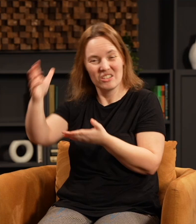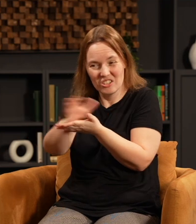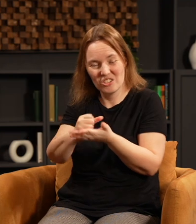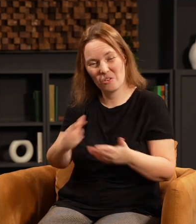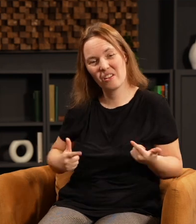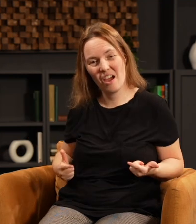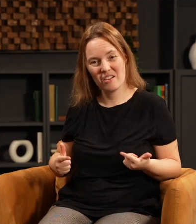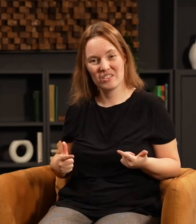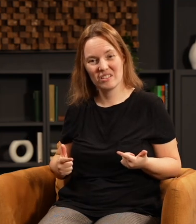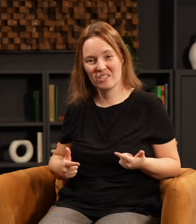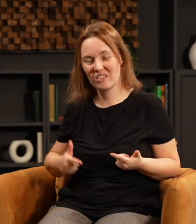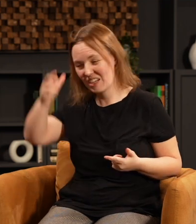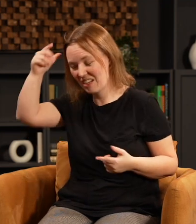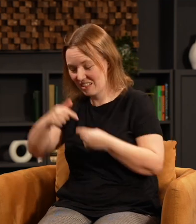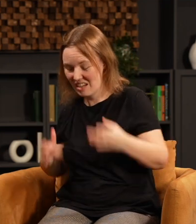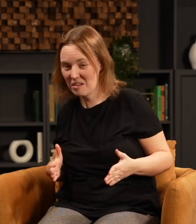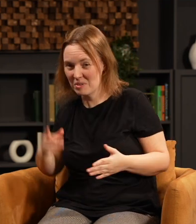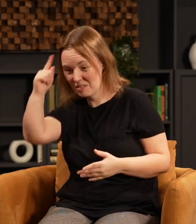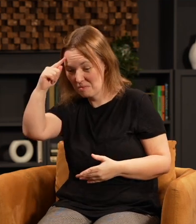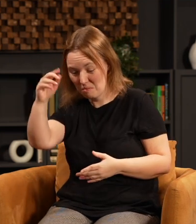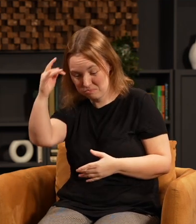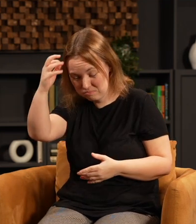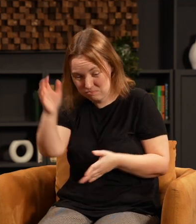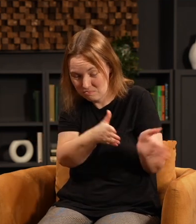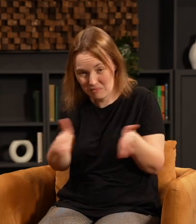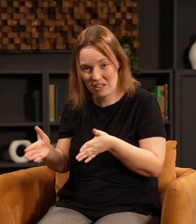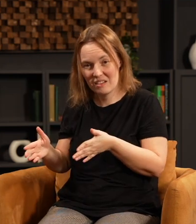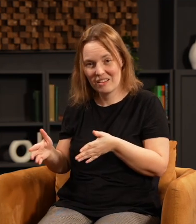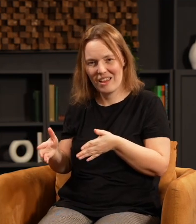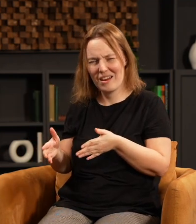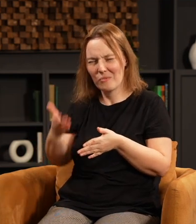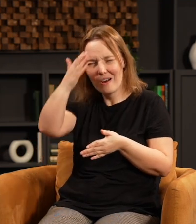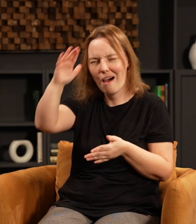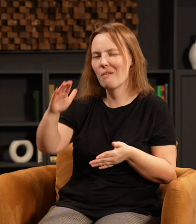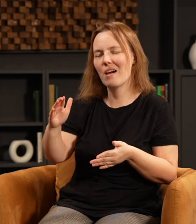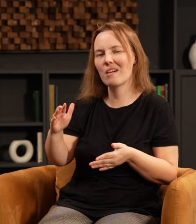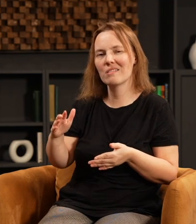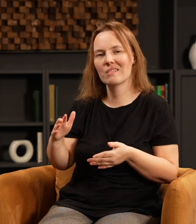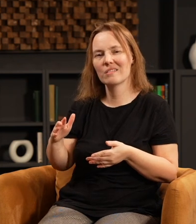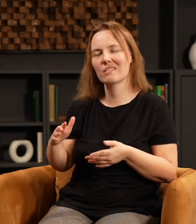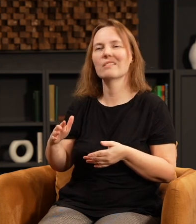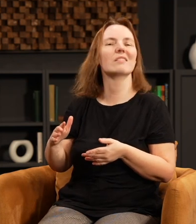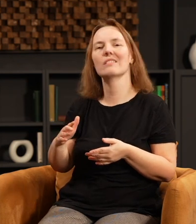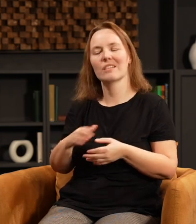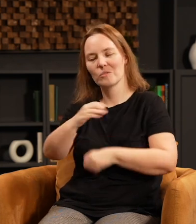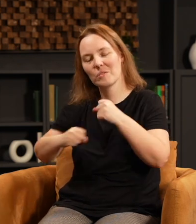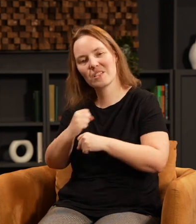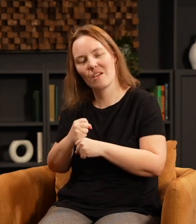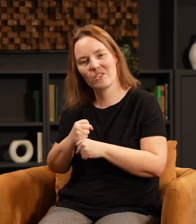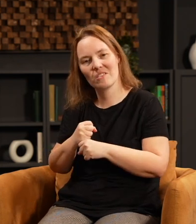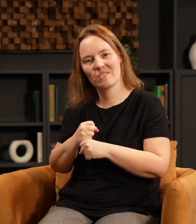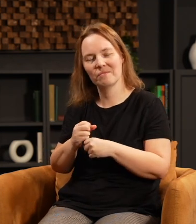enemy's schemes. At least we shouldn't be. And if we are unaware, then that's, of course, where we suffer the greater